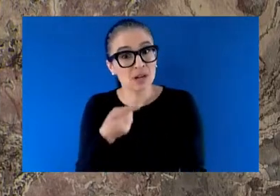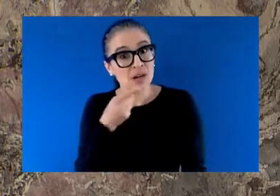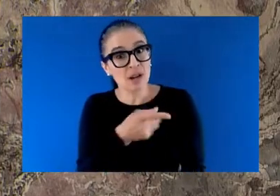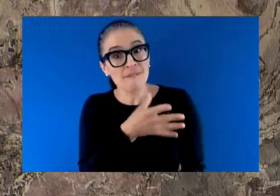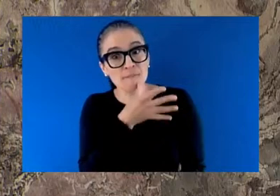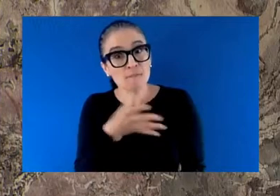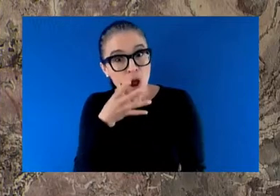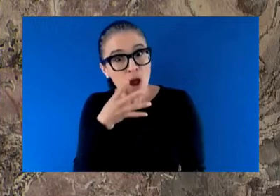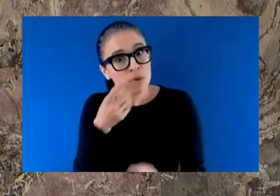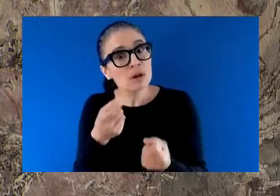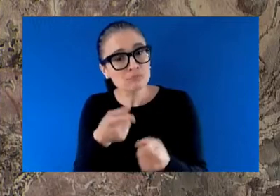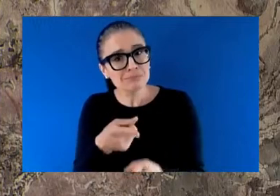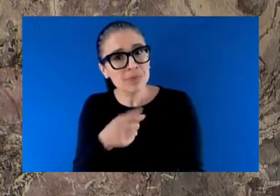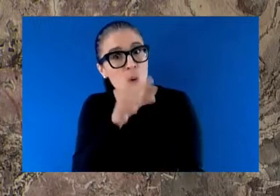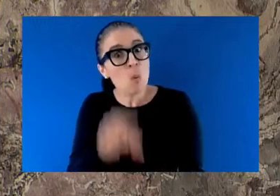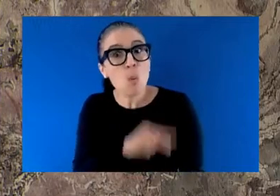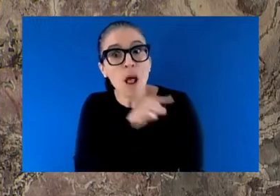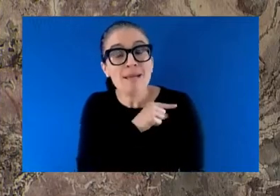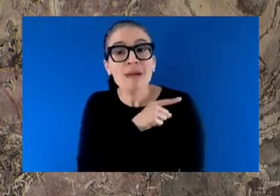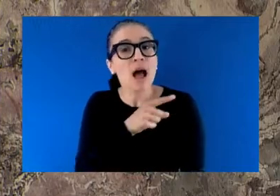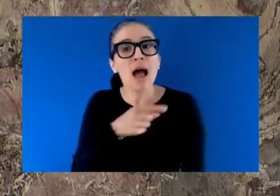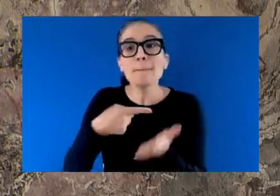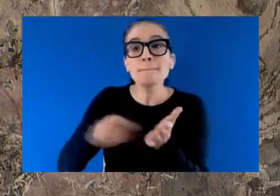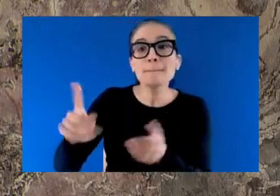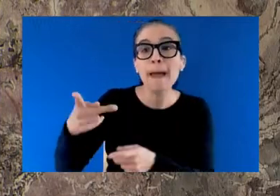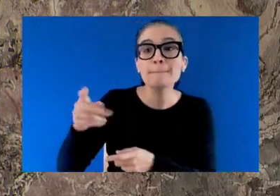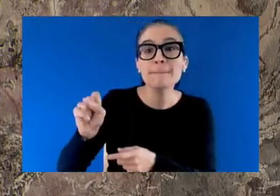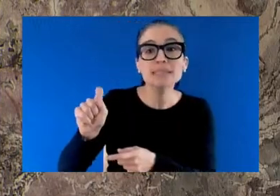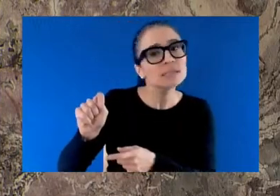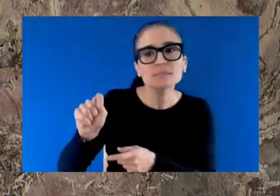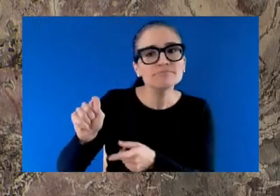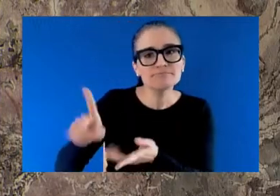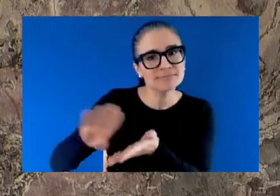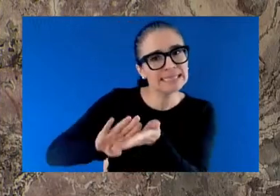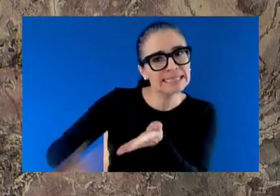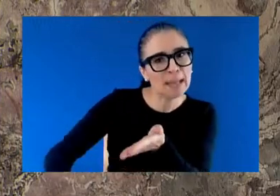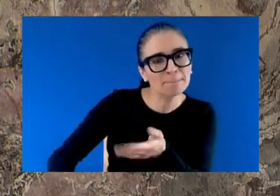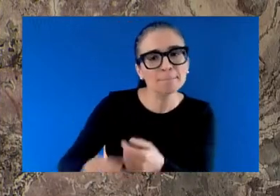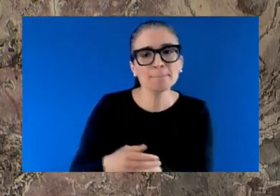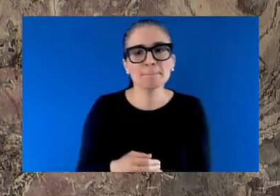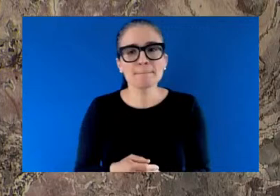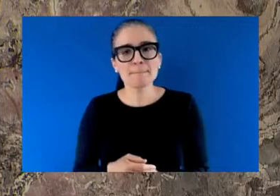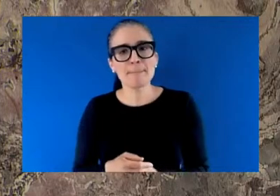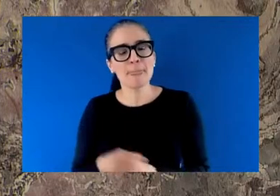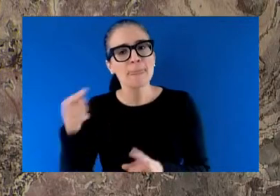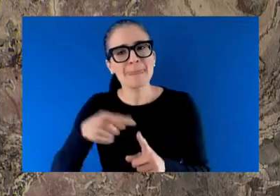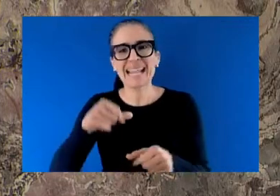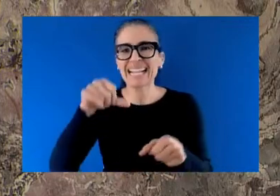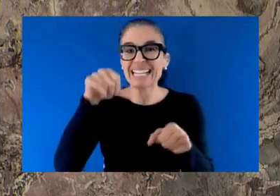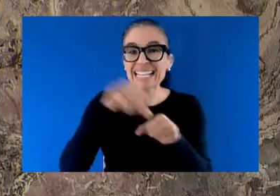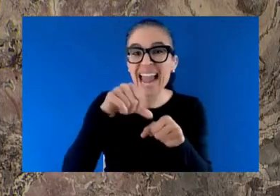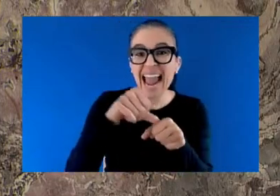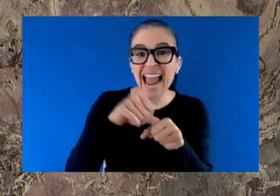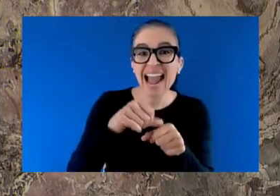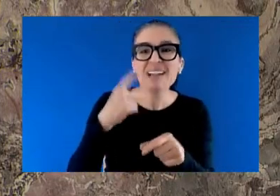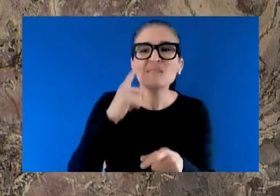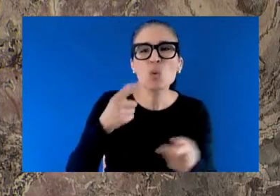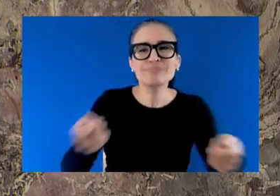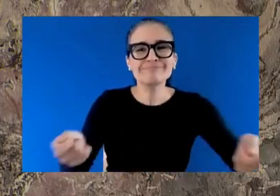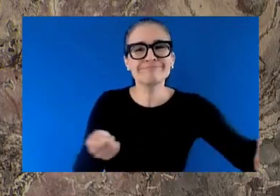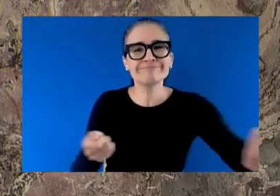for fuel oil, for tractors, for combines, for incubators, and more. And BC farmers, Mr.